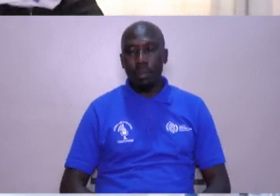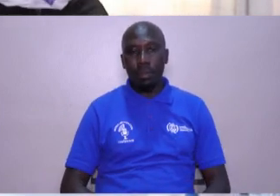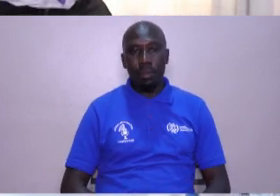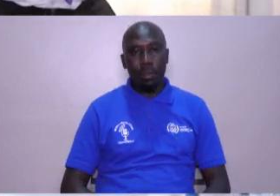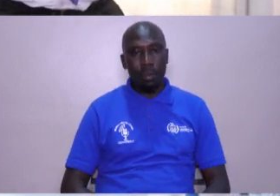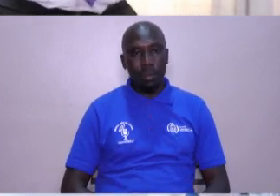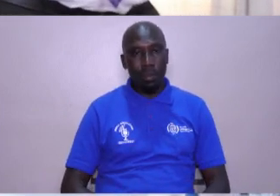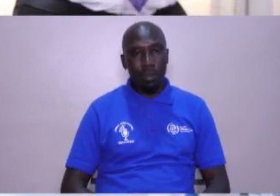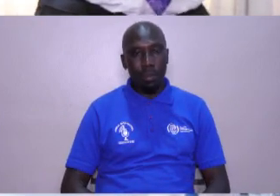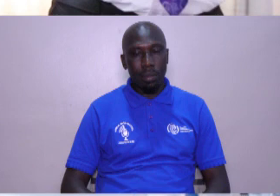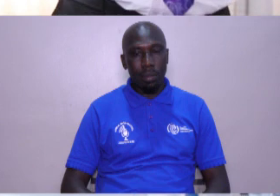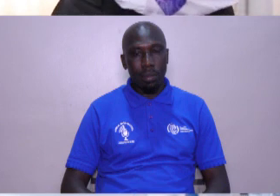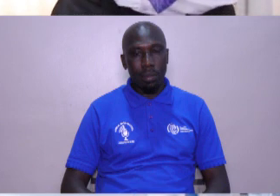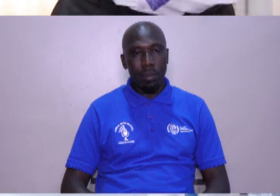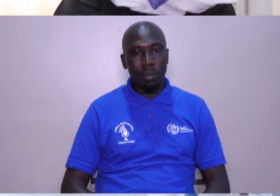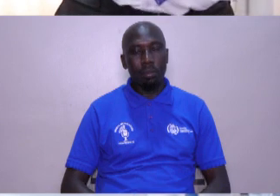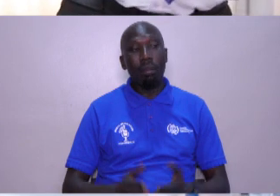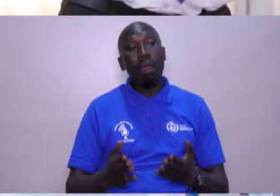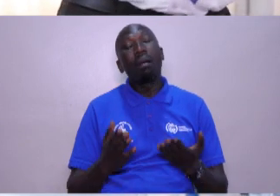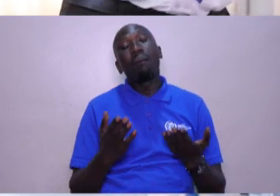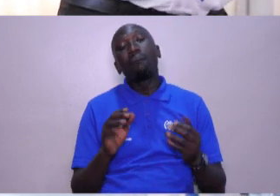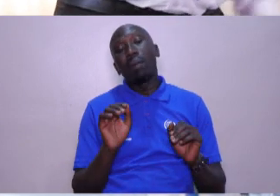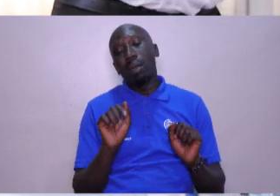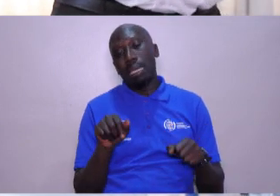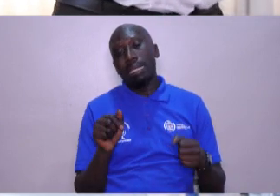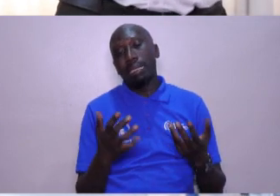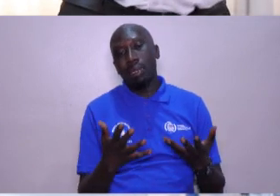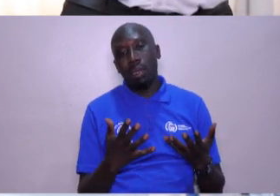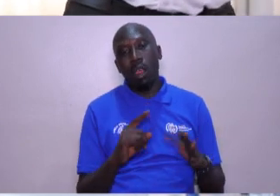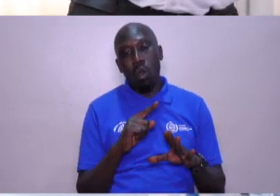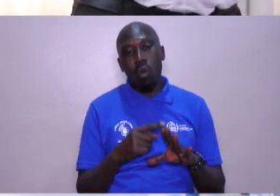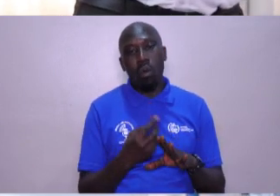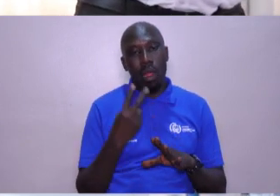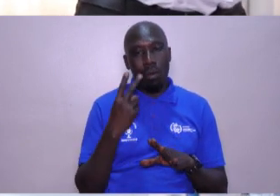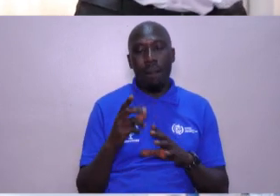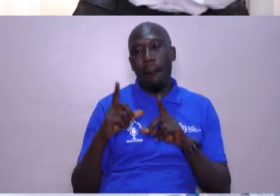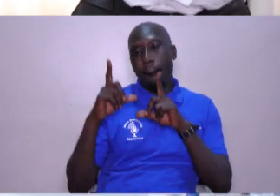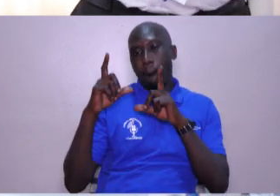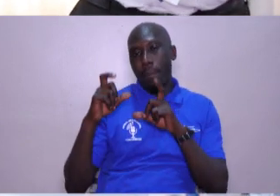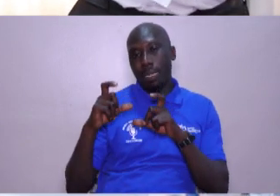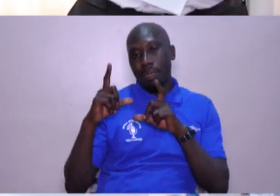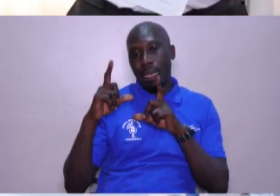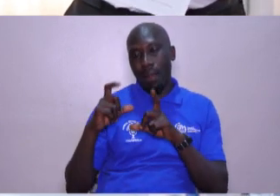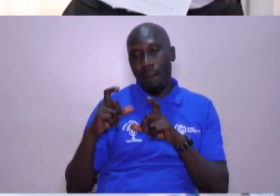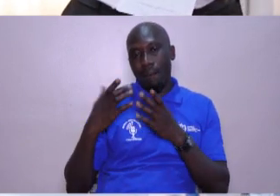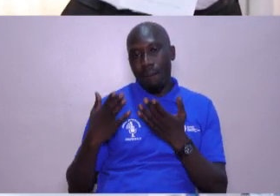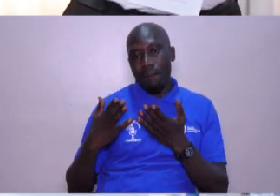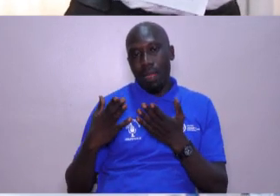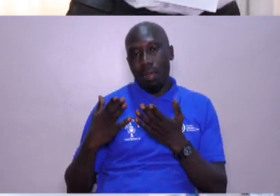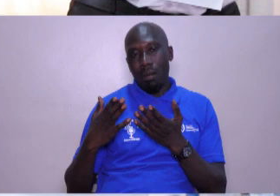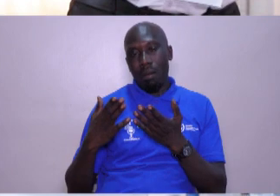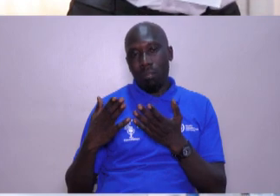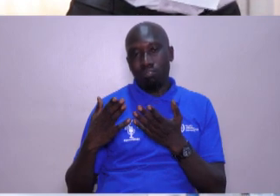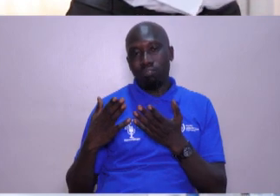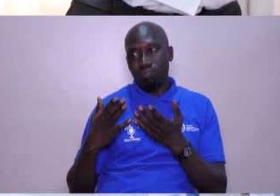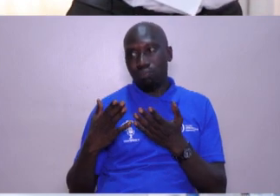Dripping. Yes. When I looked at the picture of the dripping of